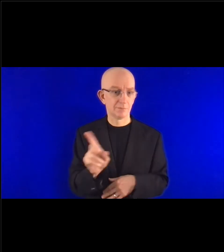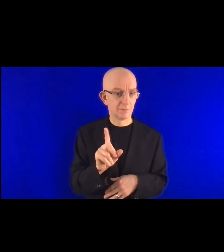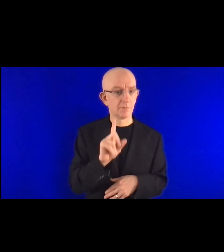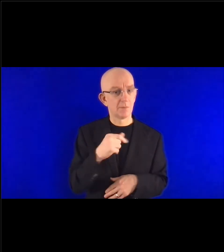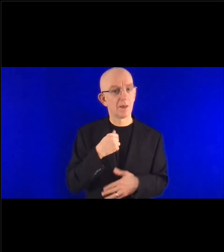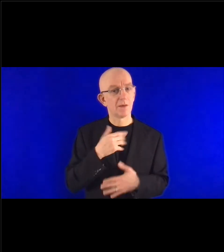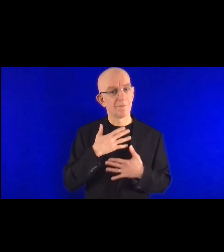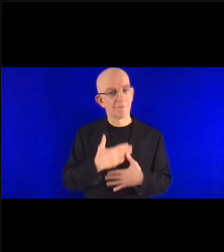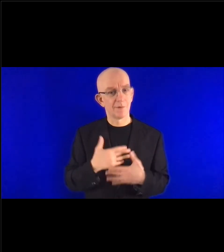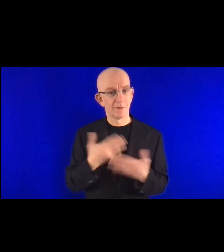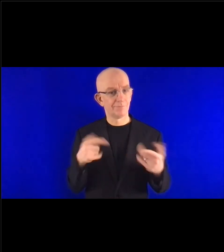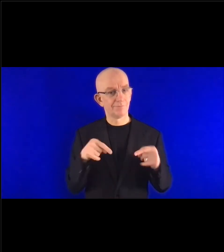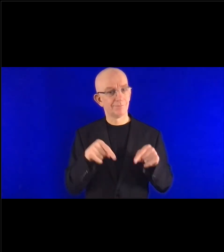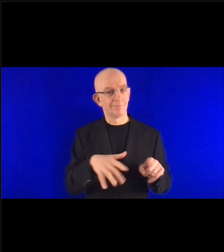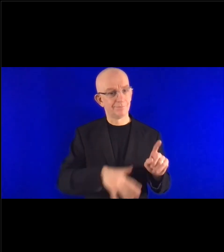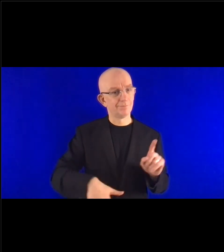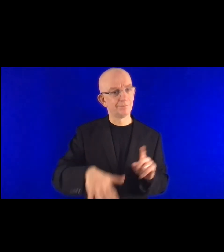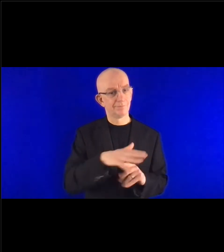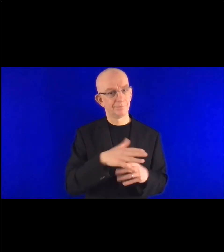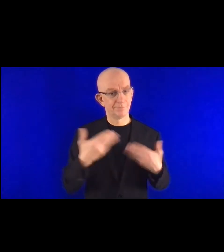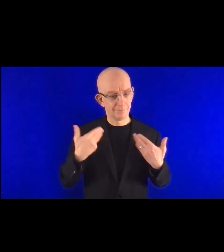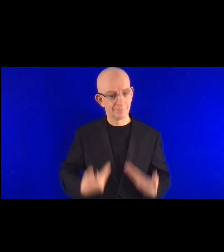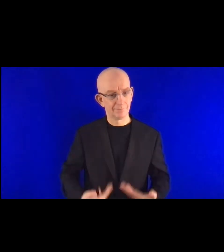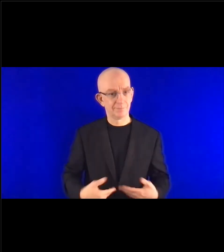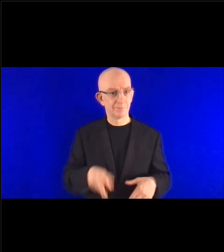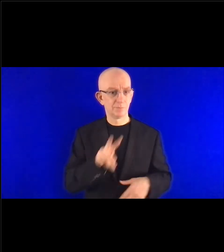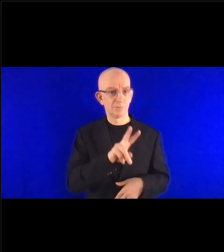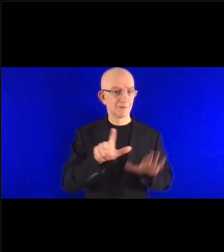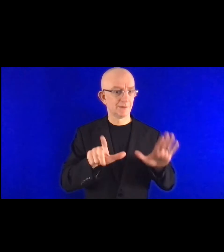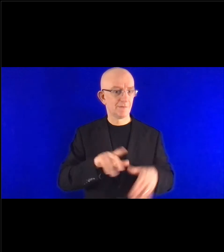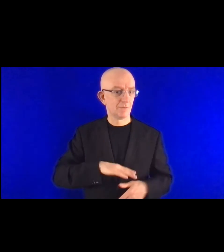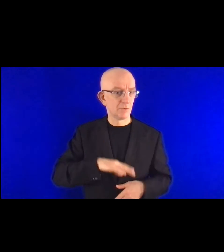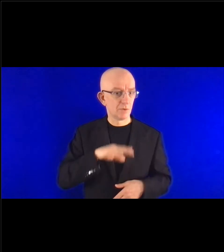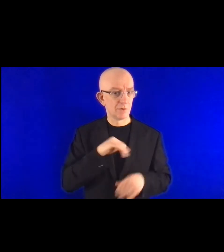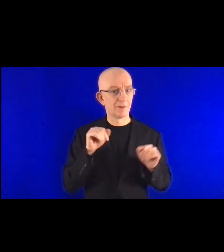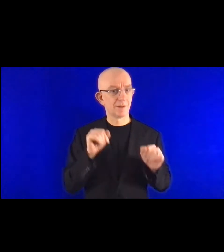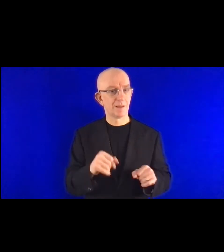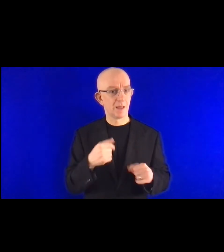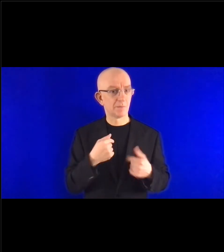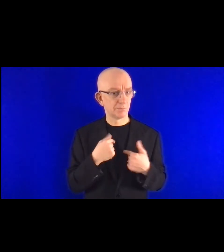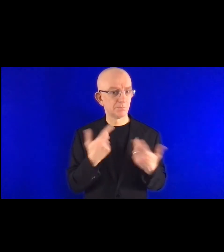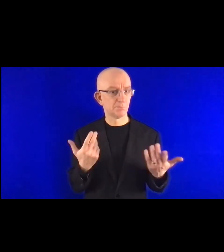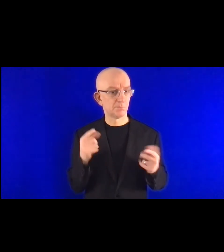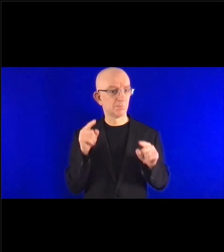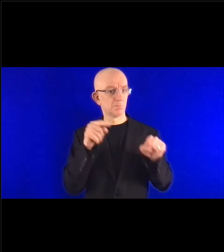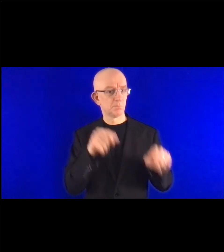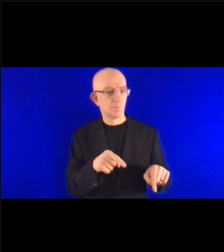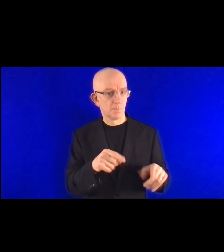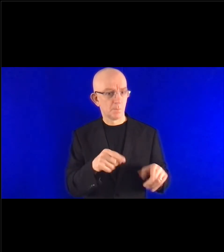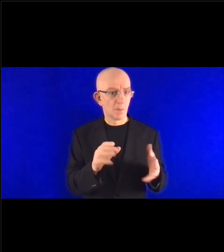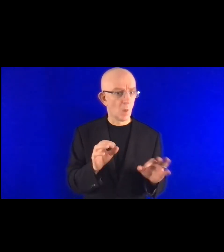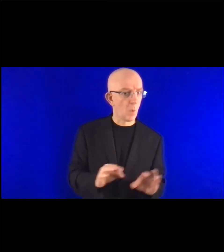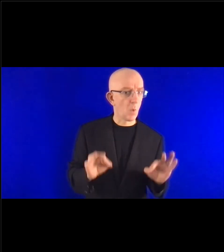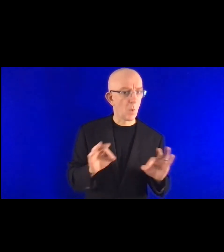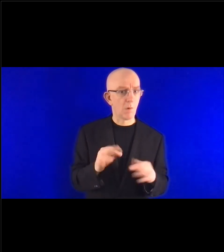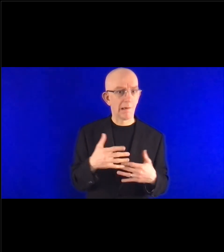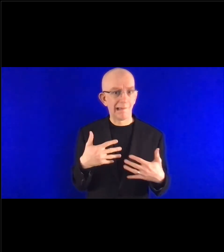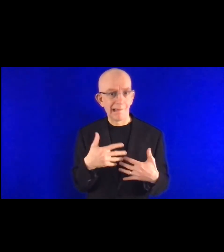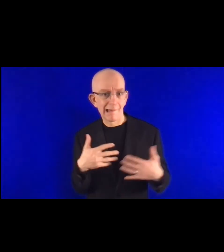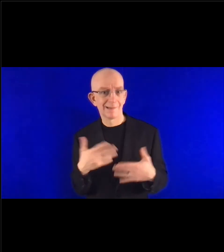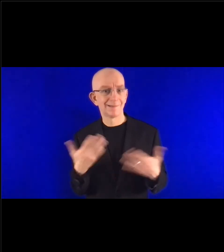shocked faces when I say I want to be a mom someday, or the typical questions of, but you will have some help. You know